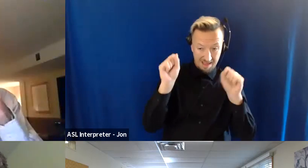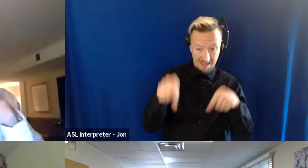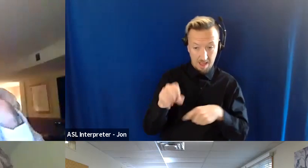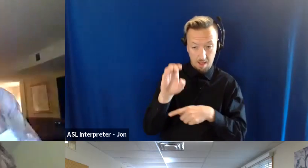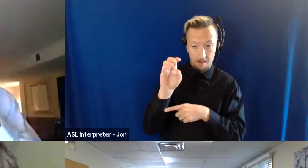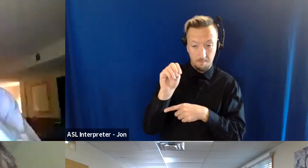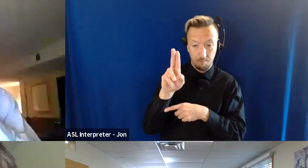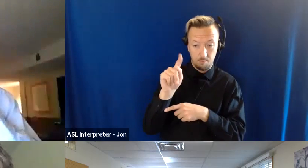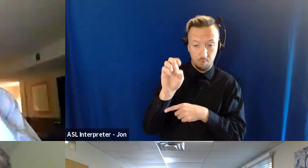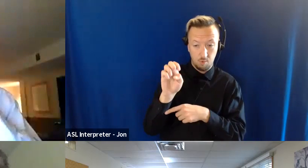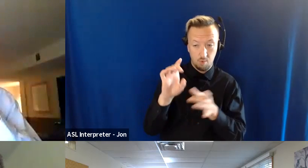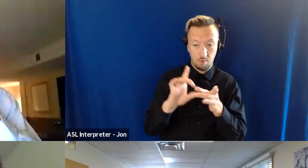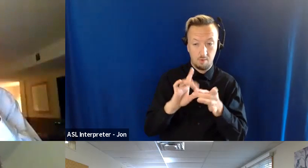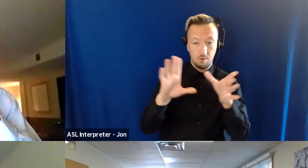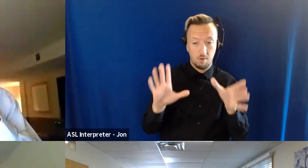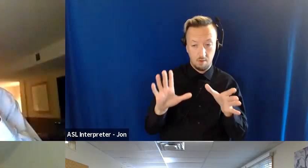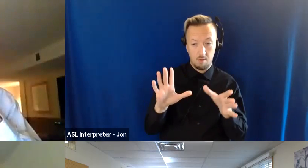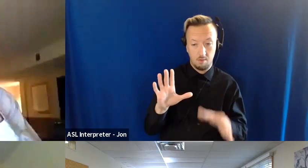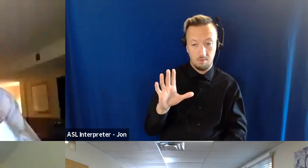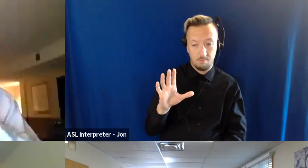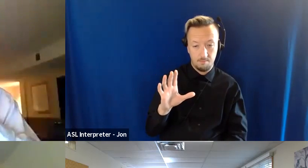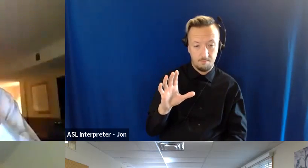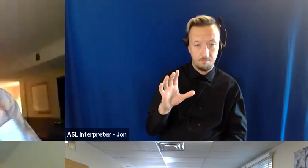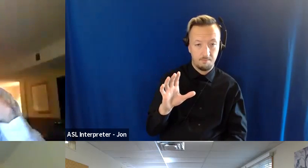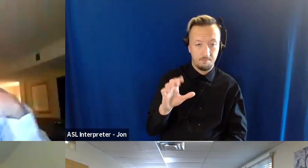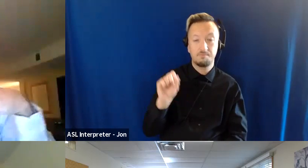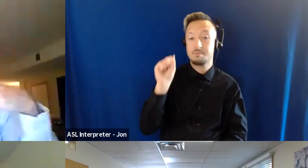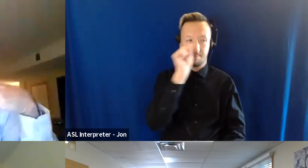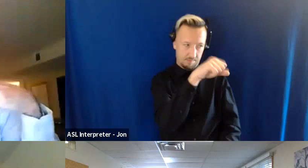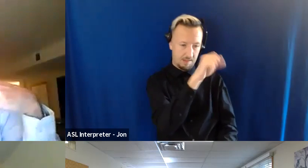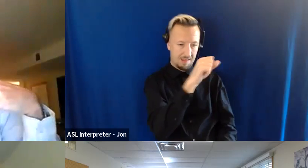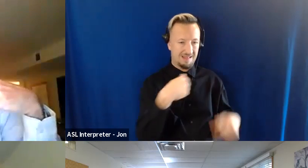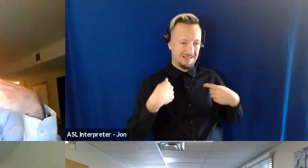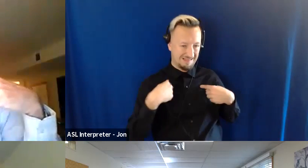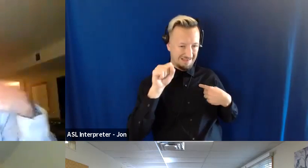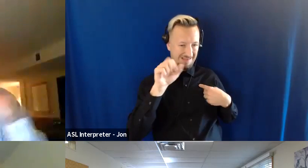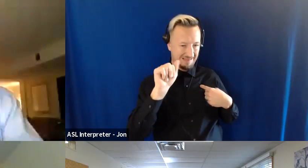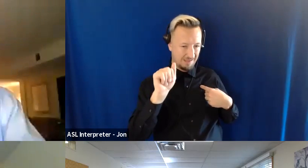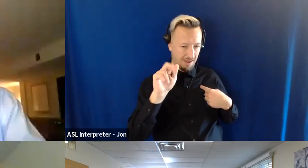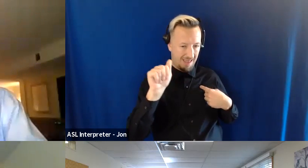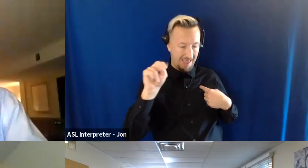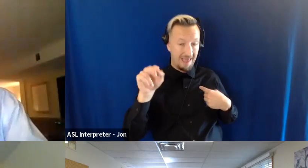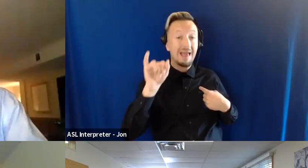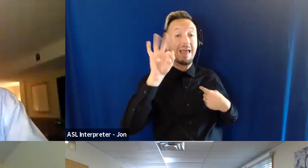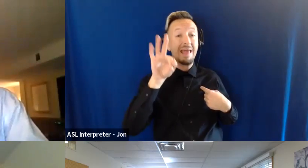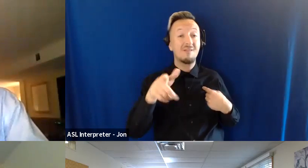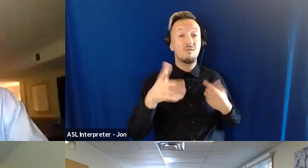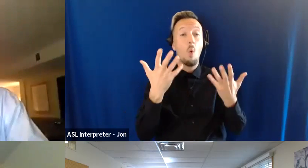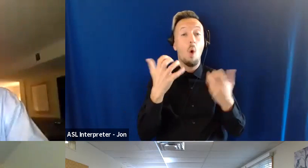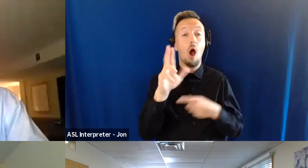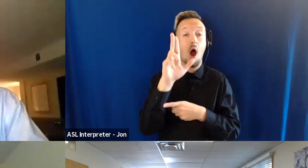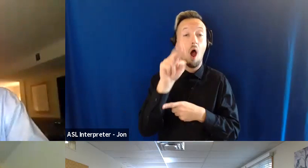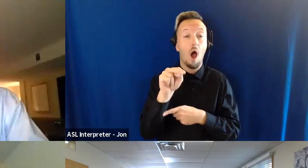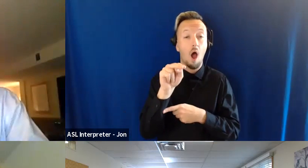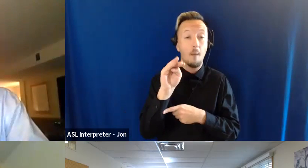the remainder of the workshop? There absolutely is. This is Sarah Ann. So if a participant wants to be unmuted, they would have to raise